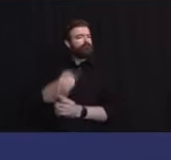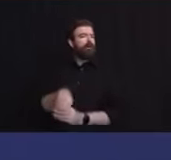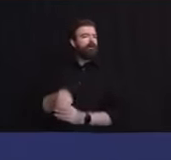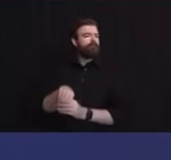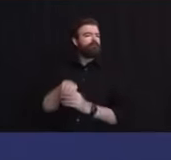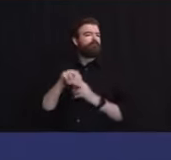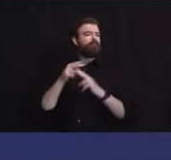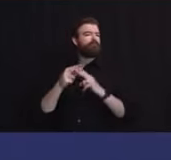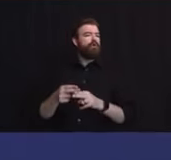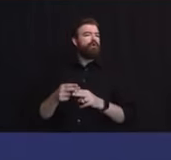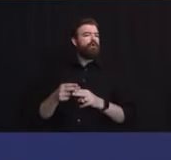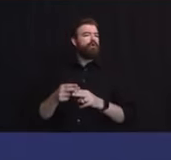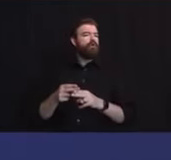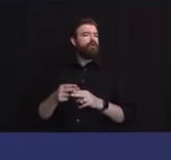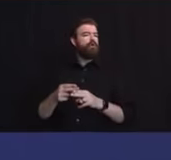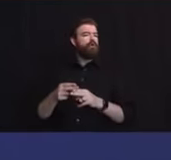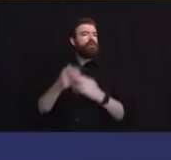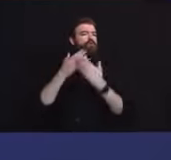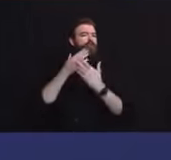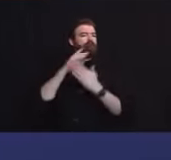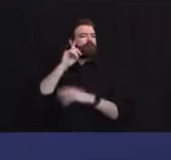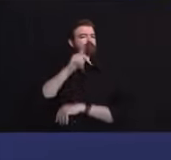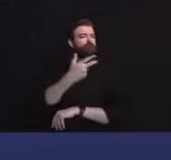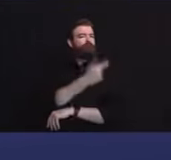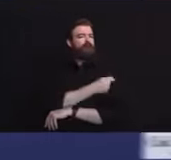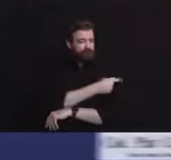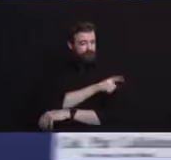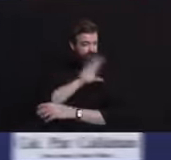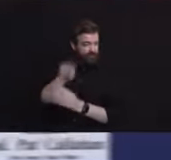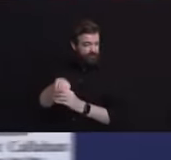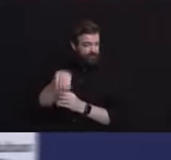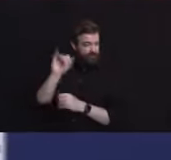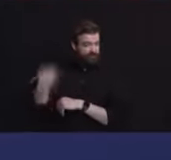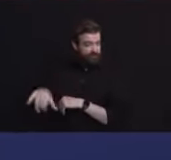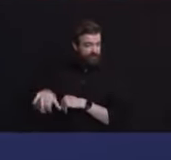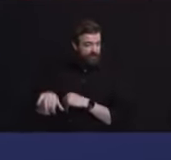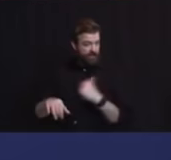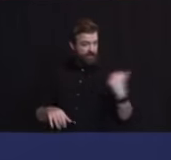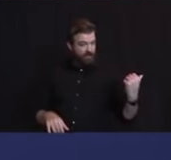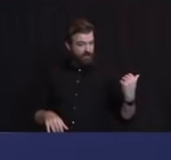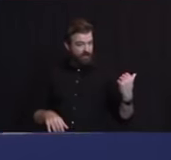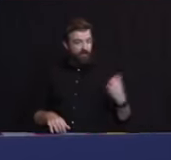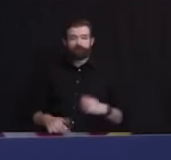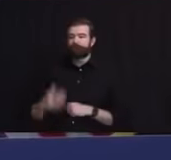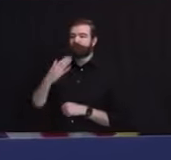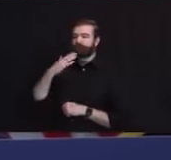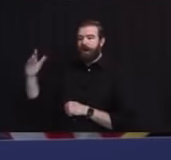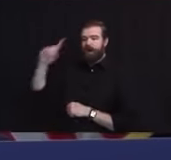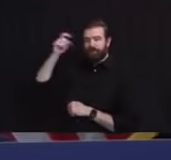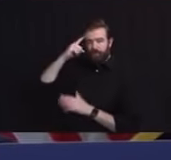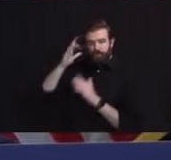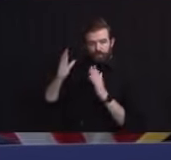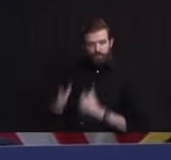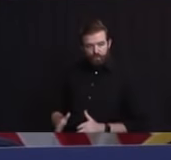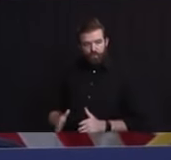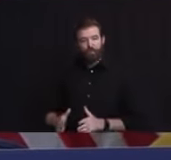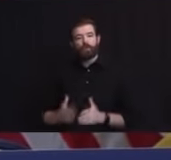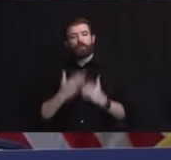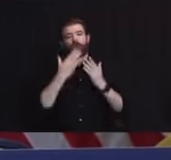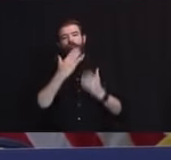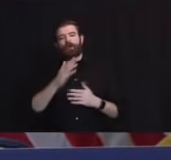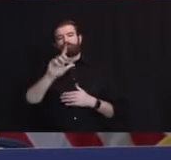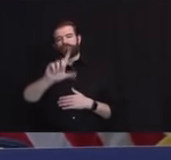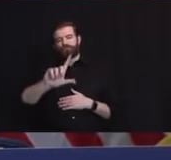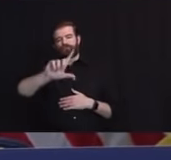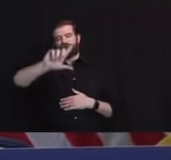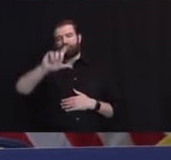So any or all the above, please. Thank you, Governor. Good afternoon, and thank you and the LG and AG and Director Maples for being there this